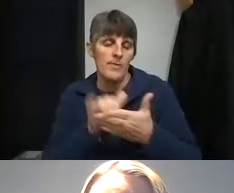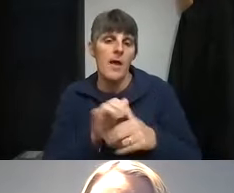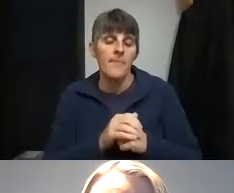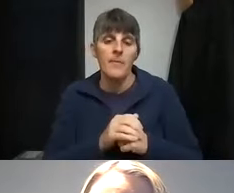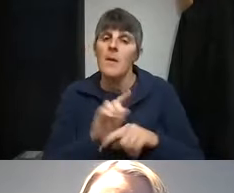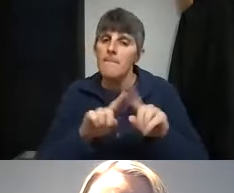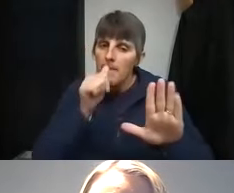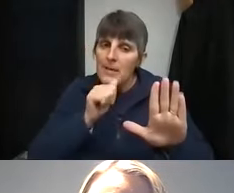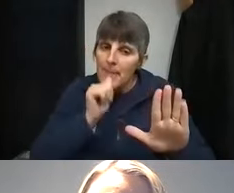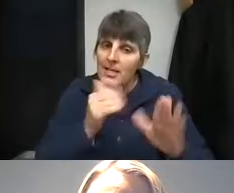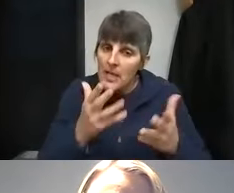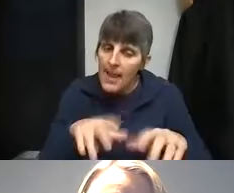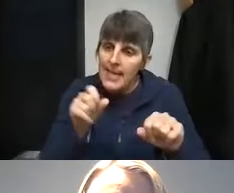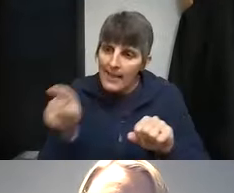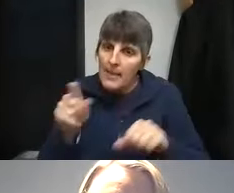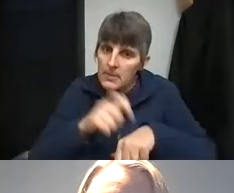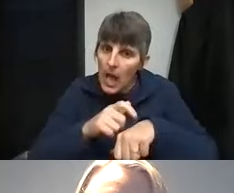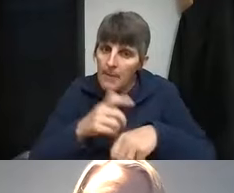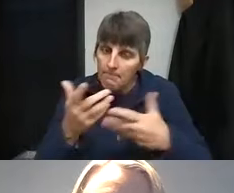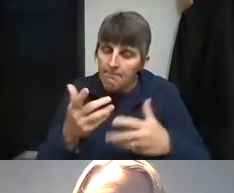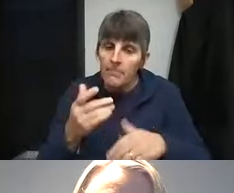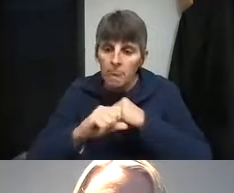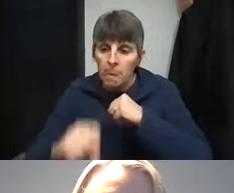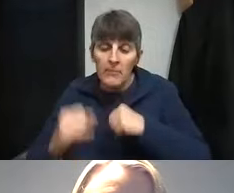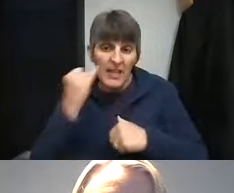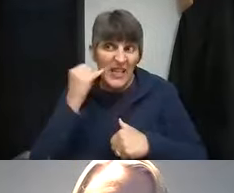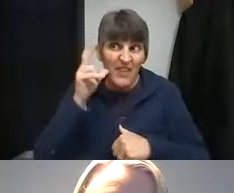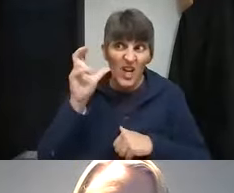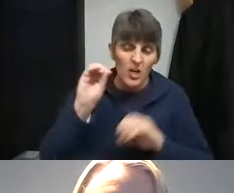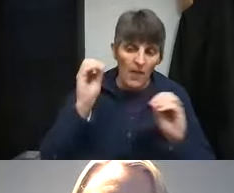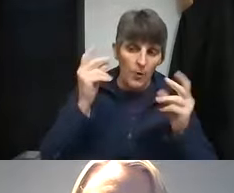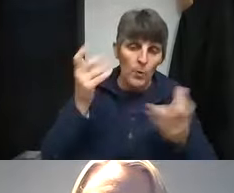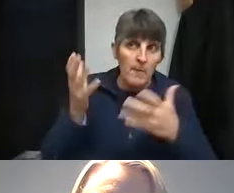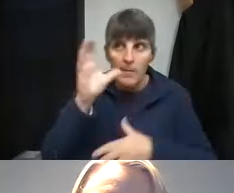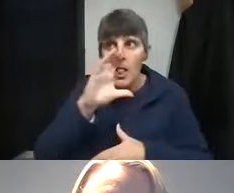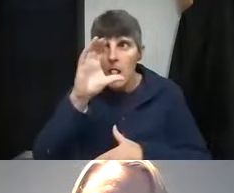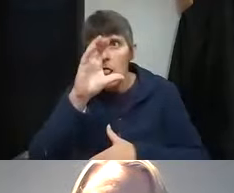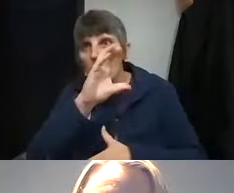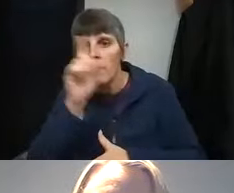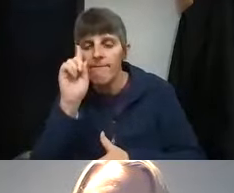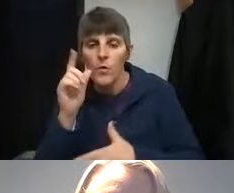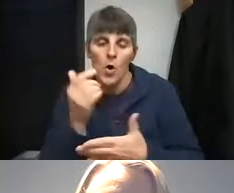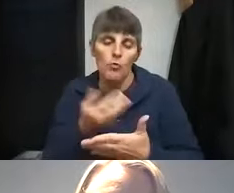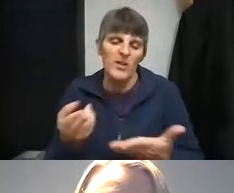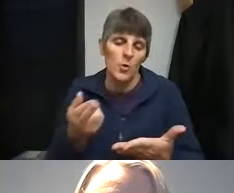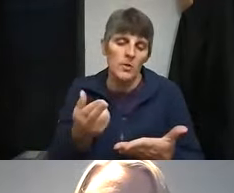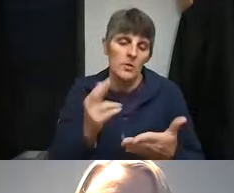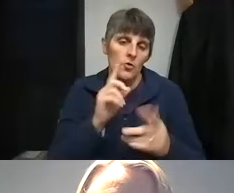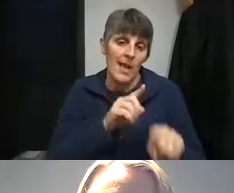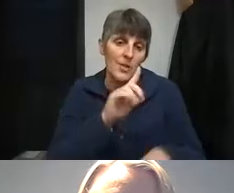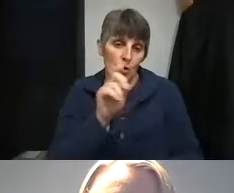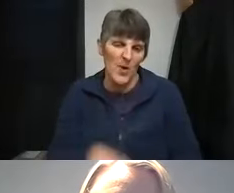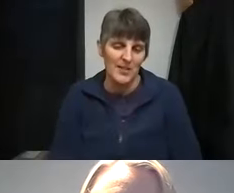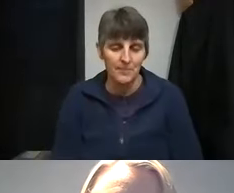be patient, because it may take them a little time. If you don't hear from them right away, they may be looking for some resources to answer your